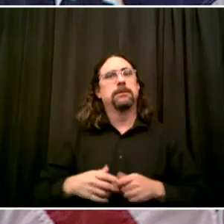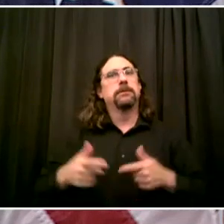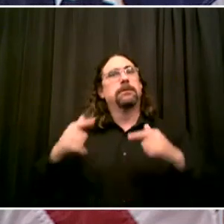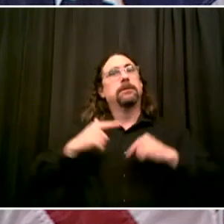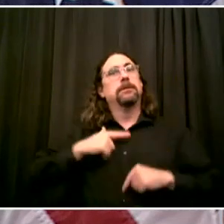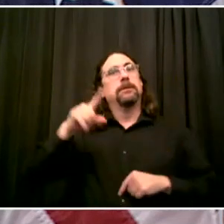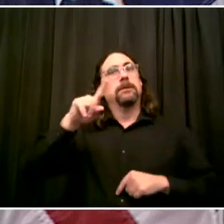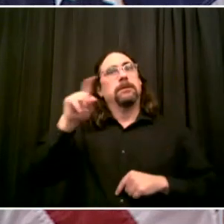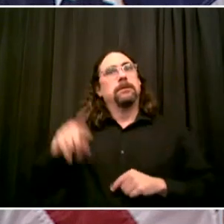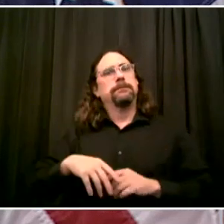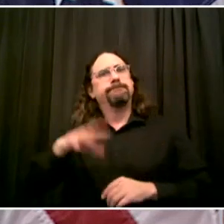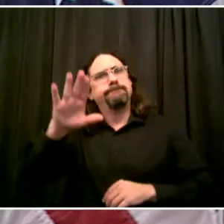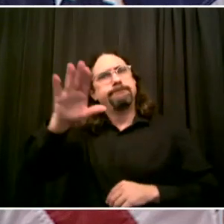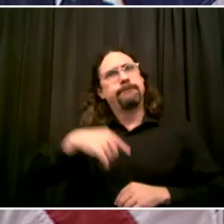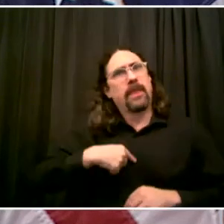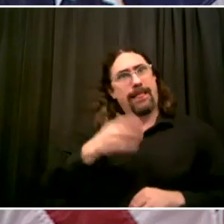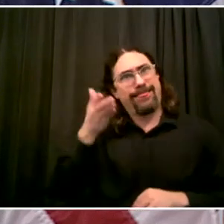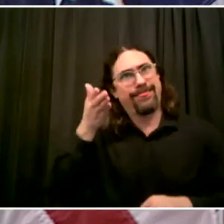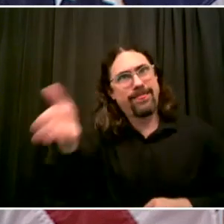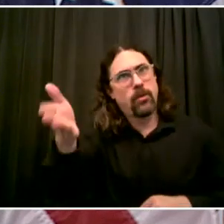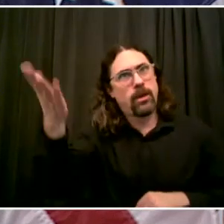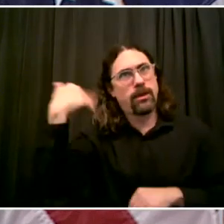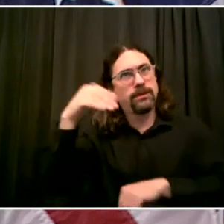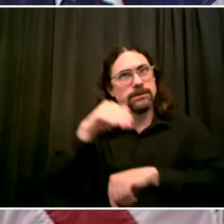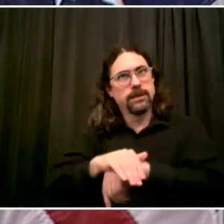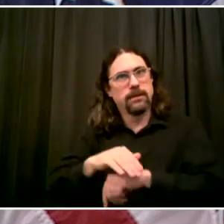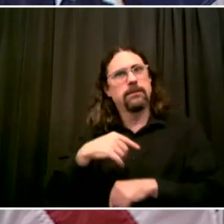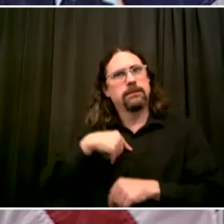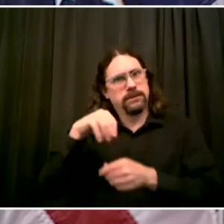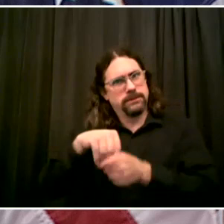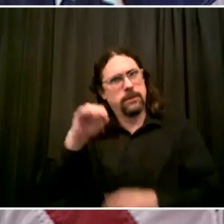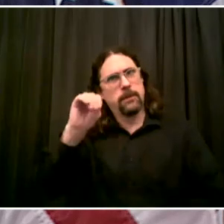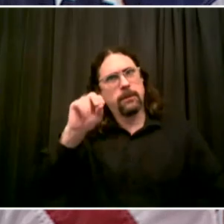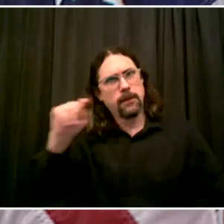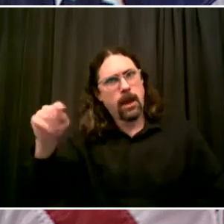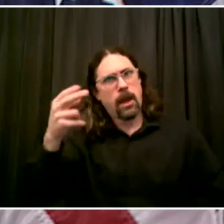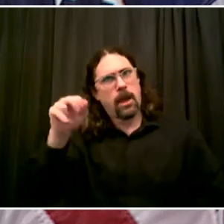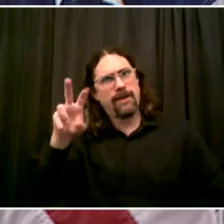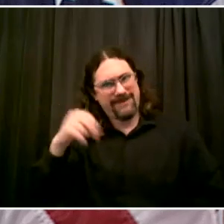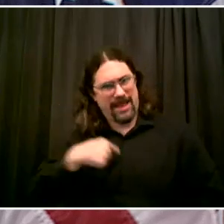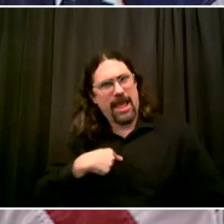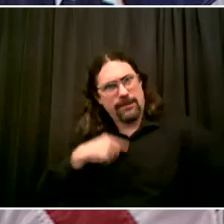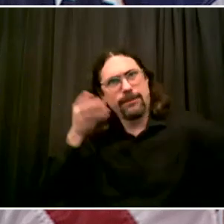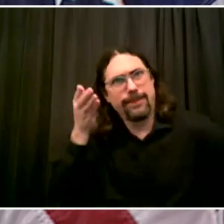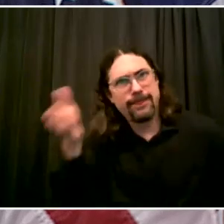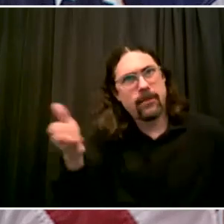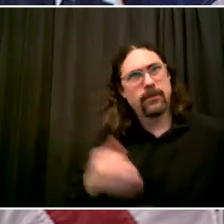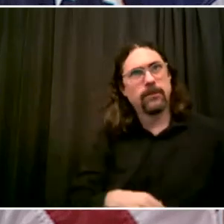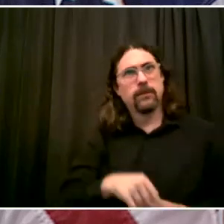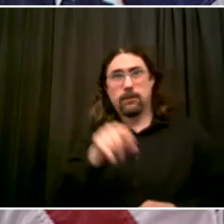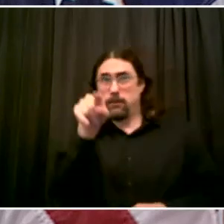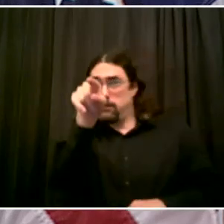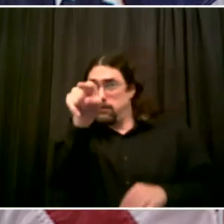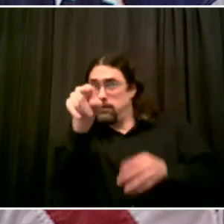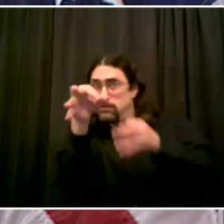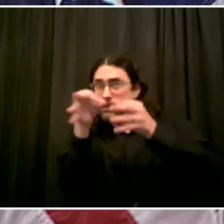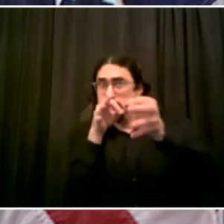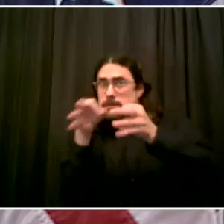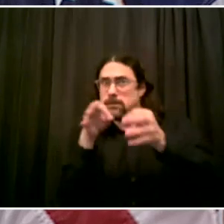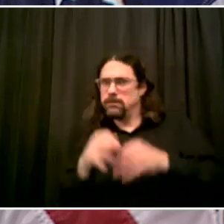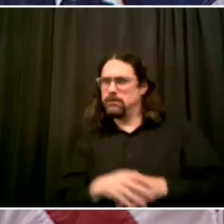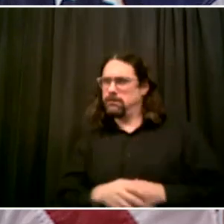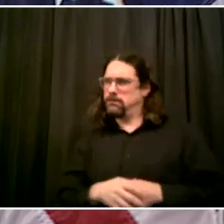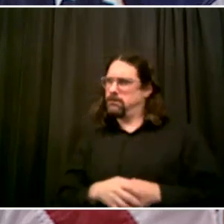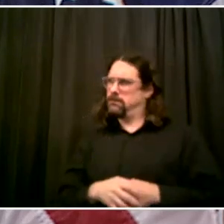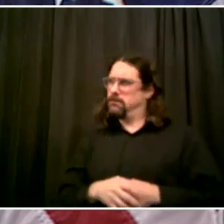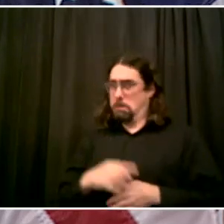is nothing like what you're describing, to be quite honest. This was led by Bronx activist